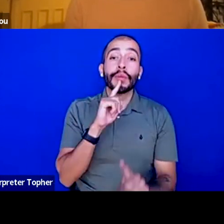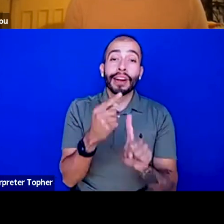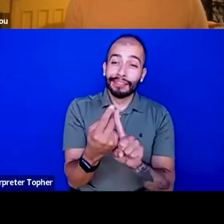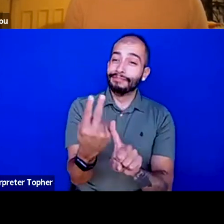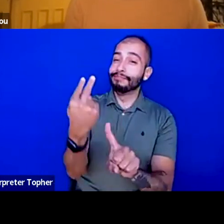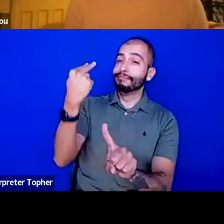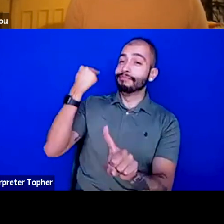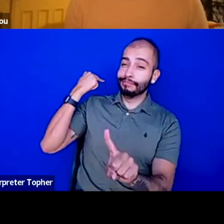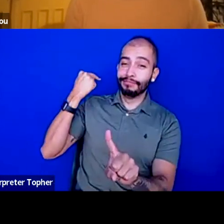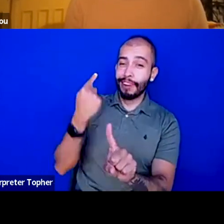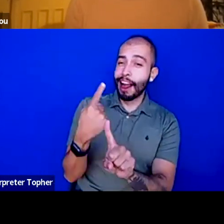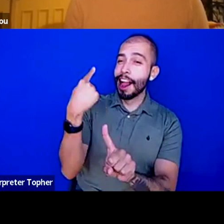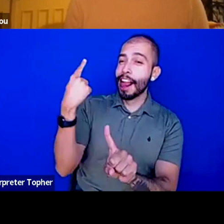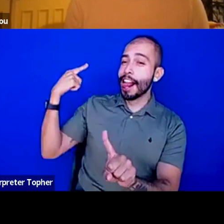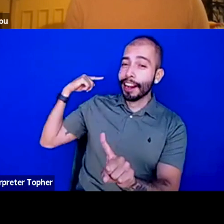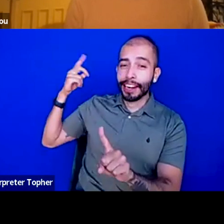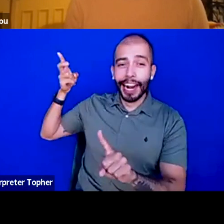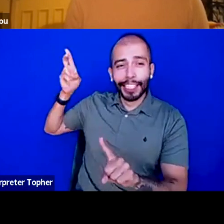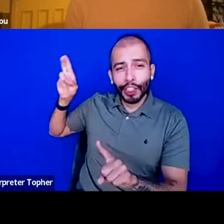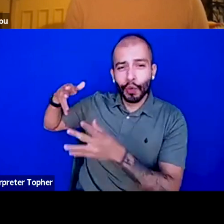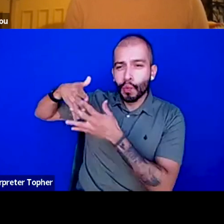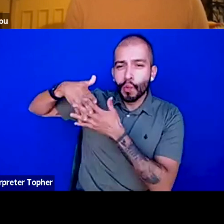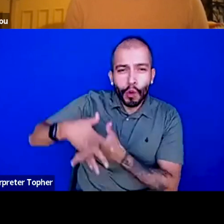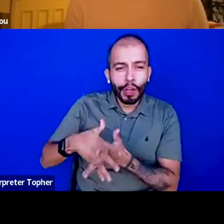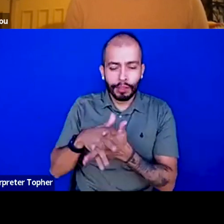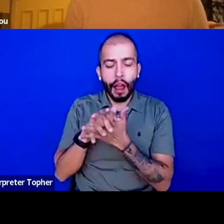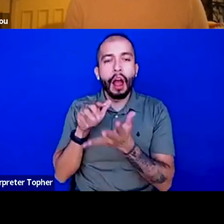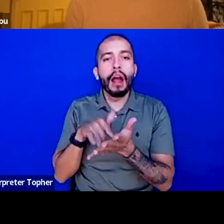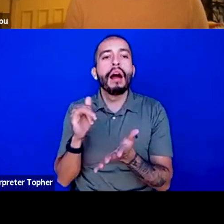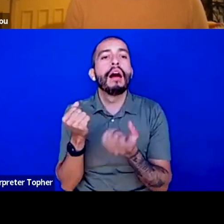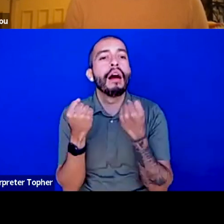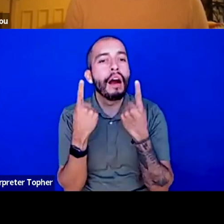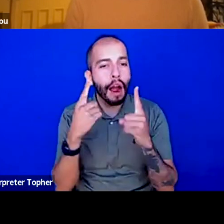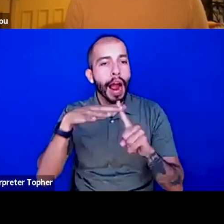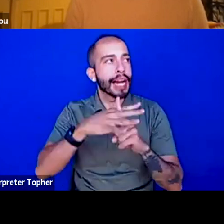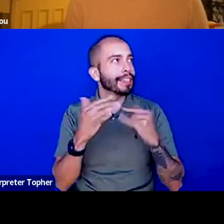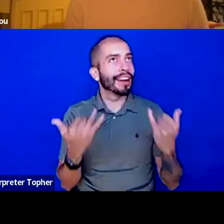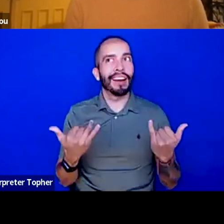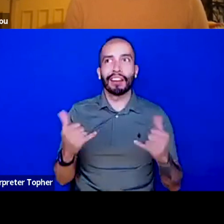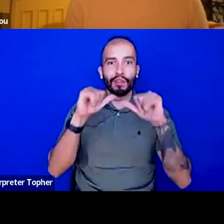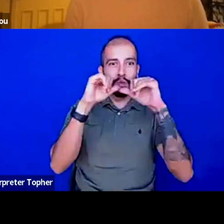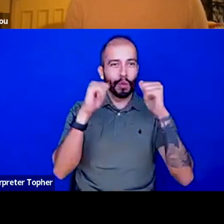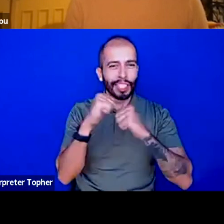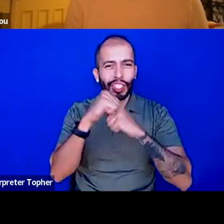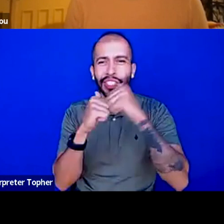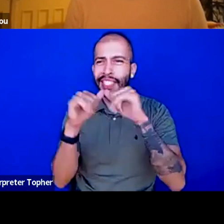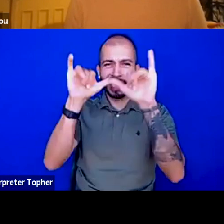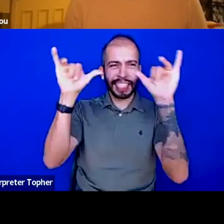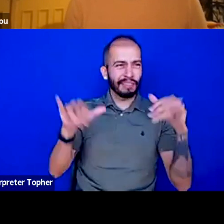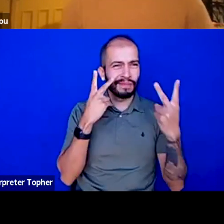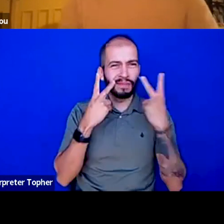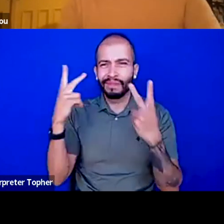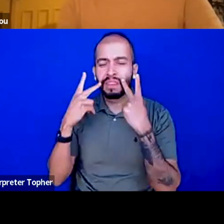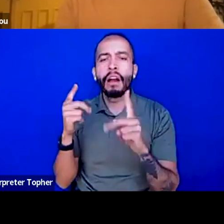understand the context for the structures we have today. So I would start by